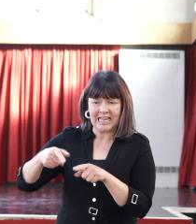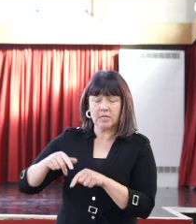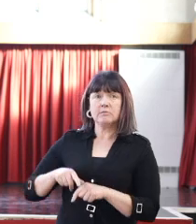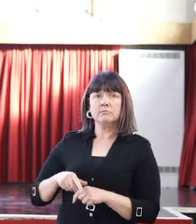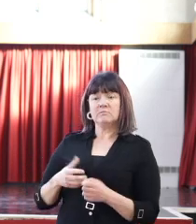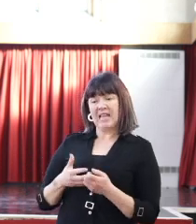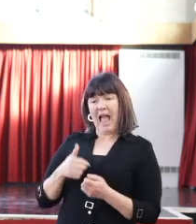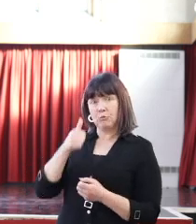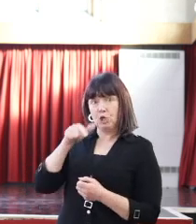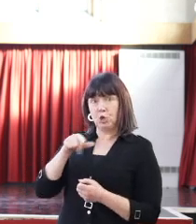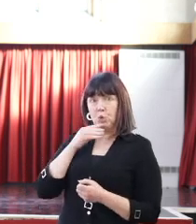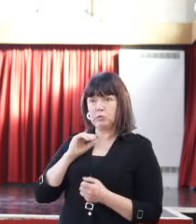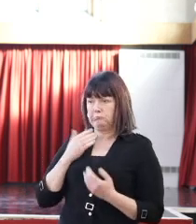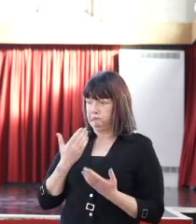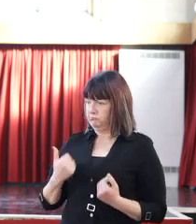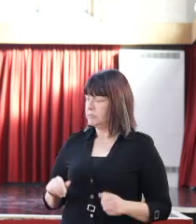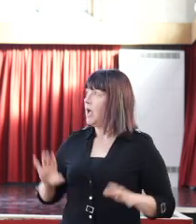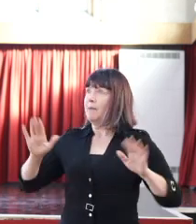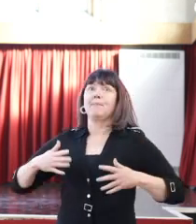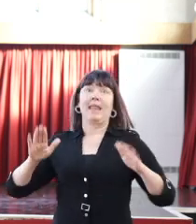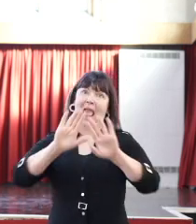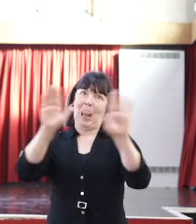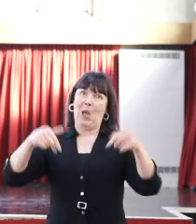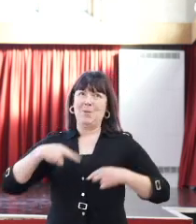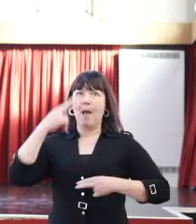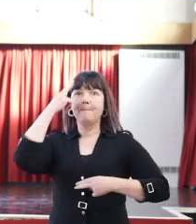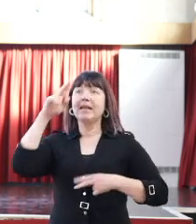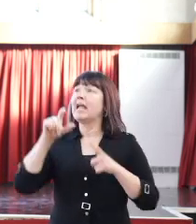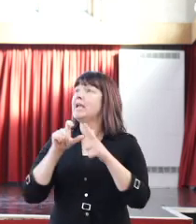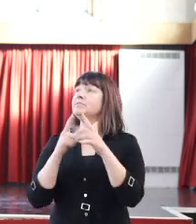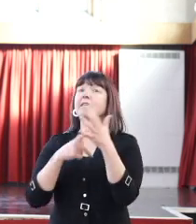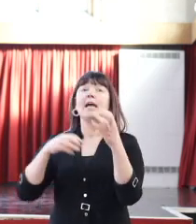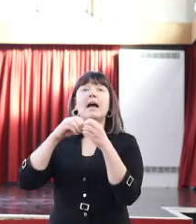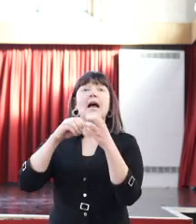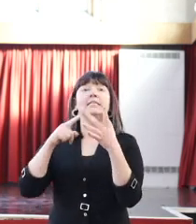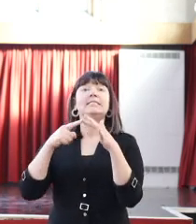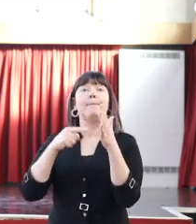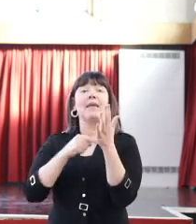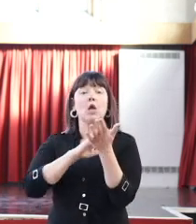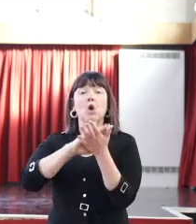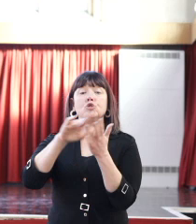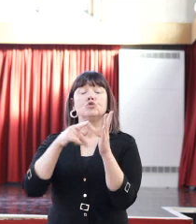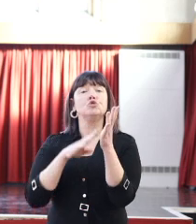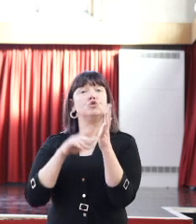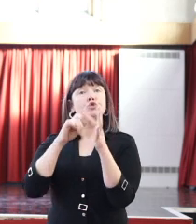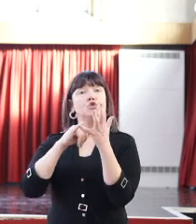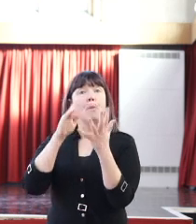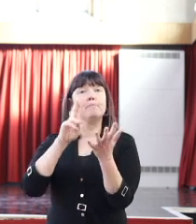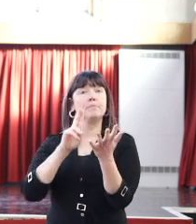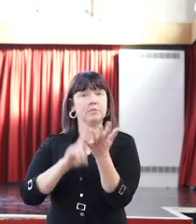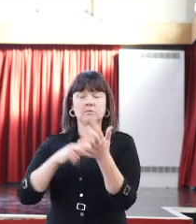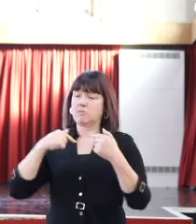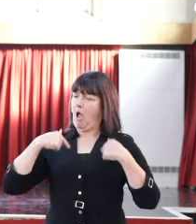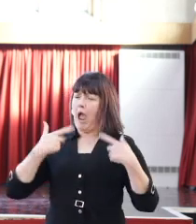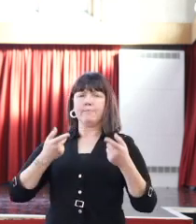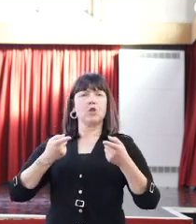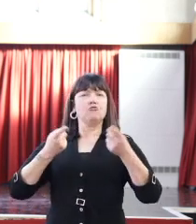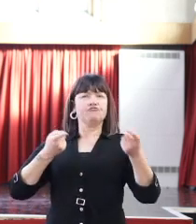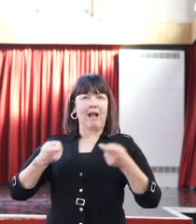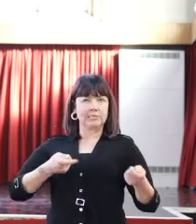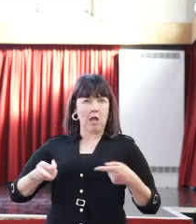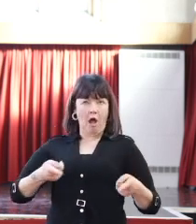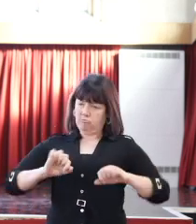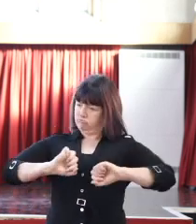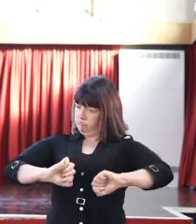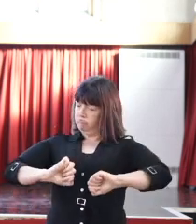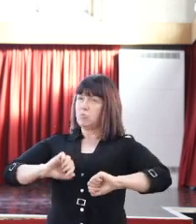does. Anyway, hello, yes, I'm Debbie Thompson. I'm the director at Sheringham Little Theatre. And I'm here to tell